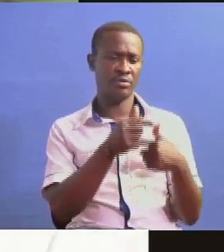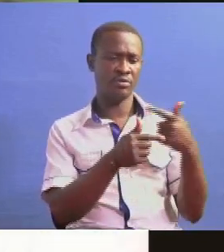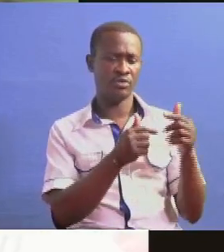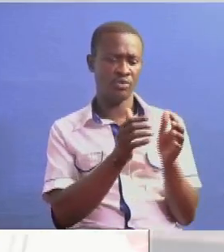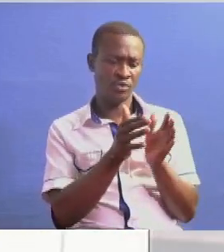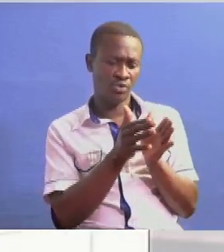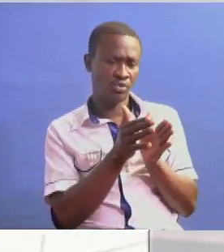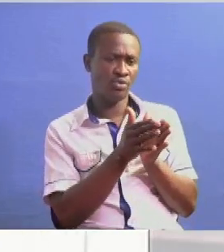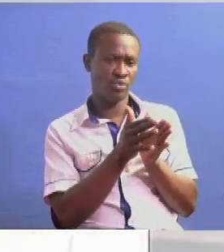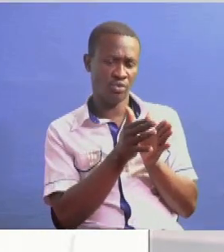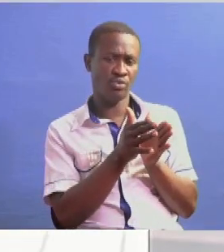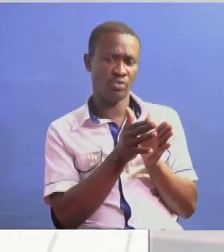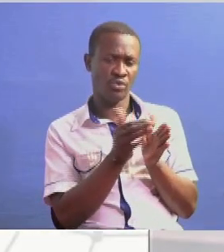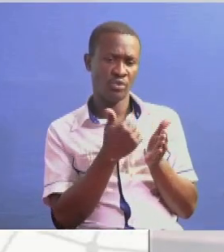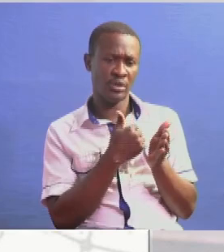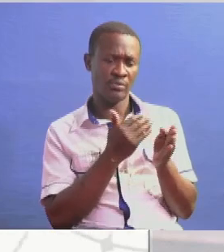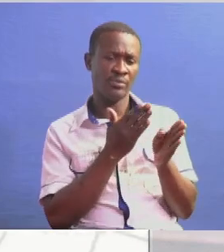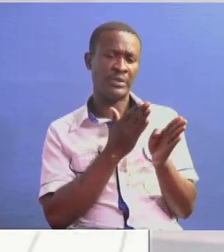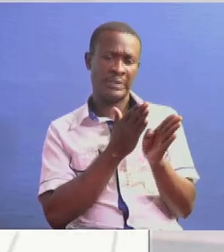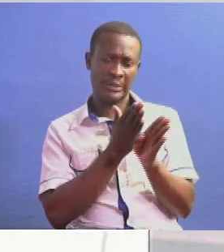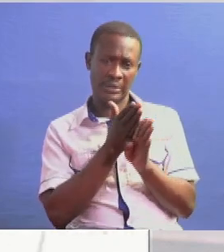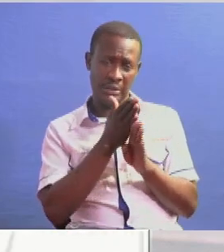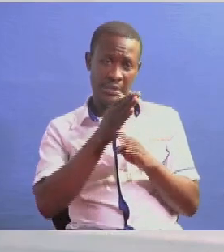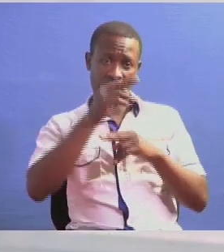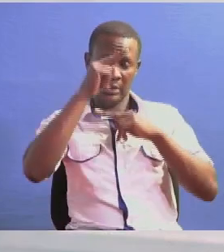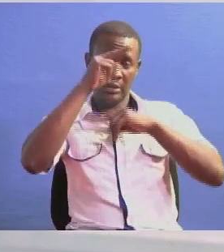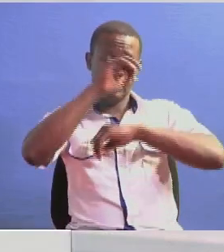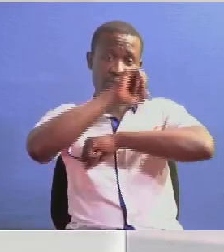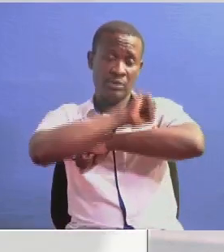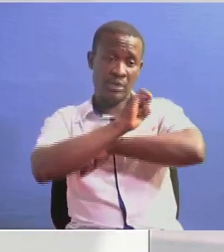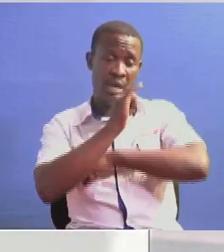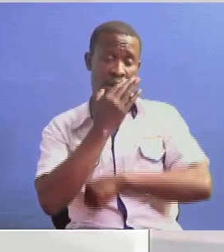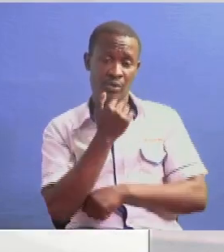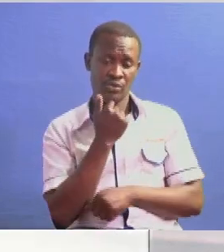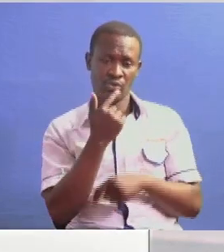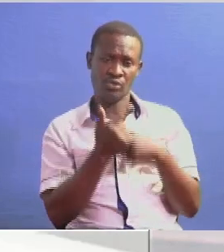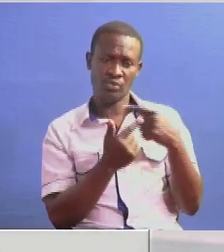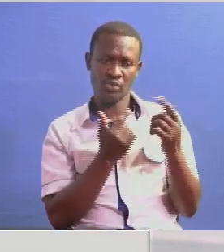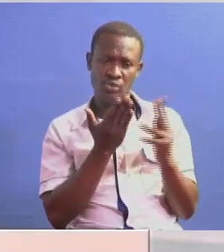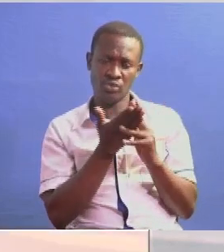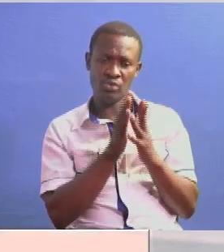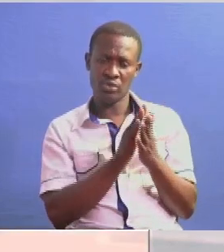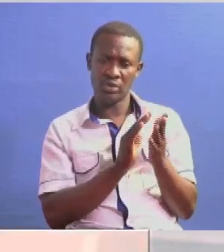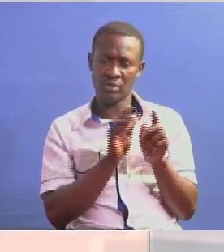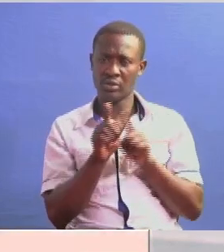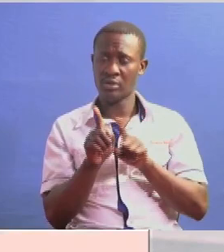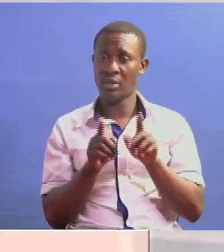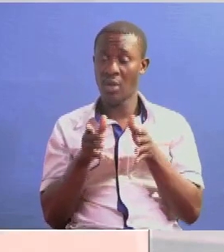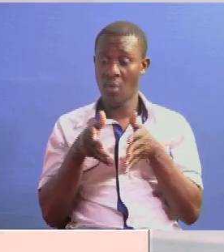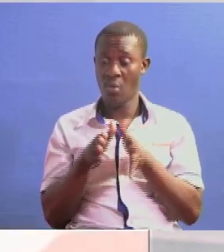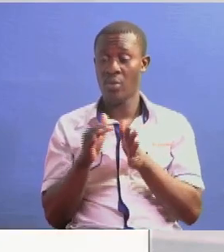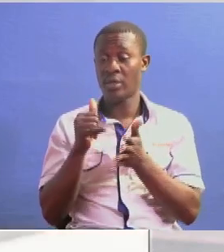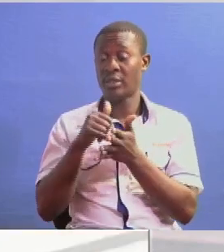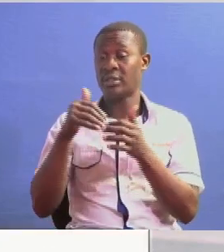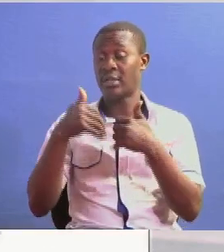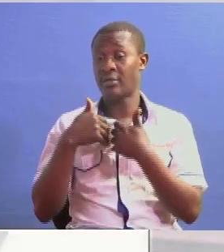close to actually the senior secondary school, but I want you to take me through this particular journey, the way it has been,